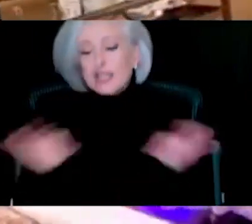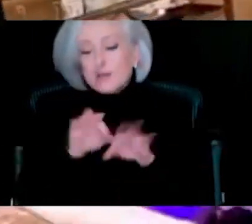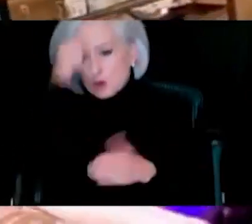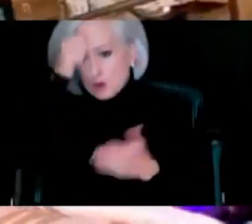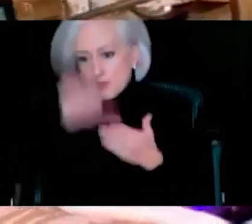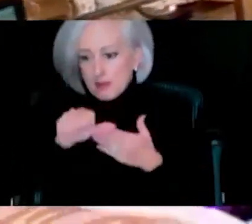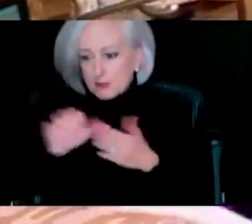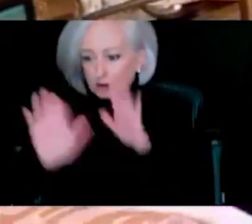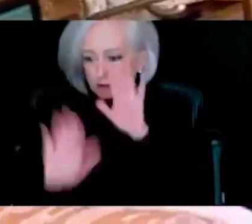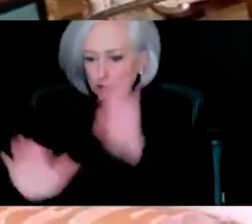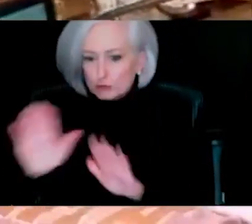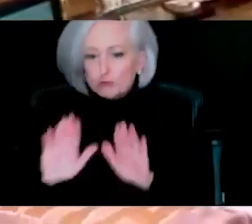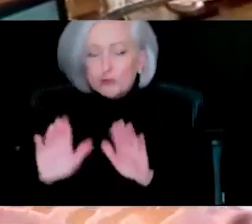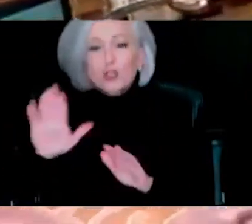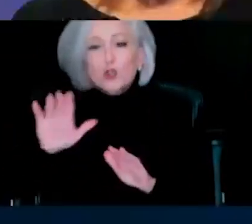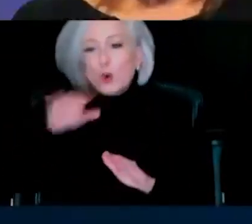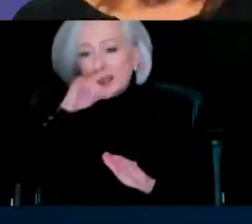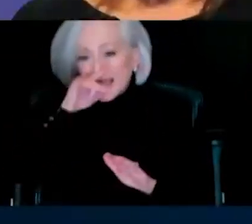as well.